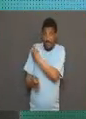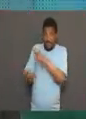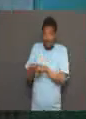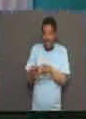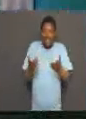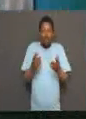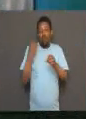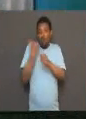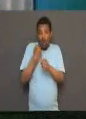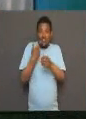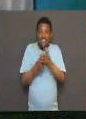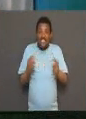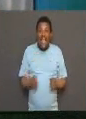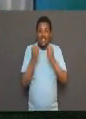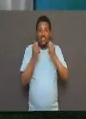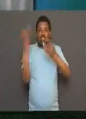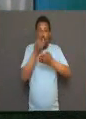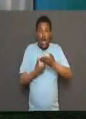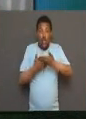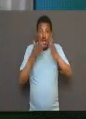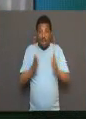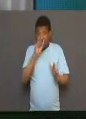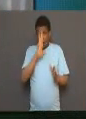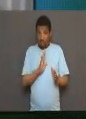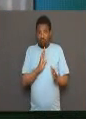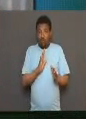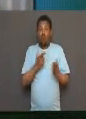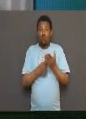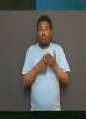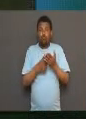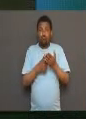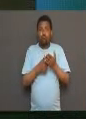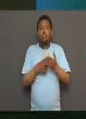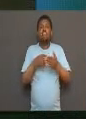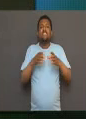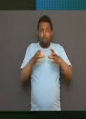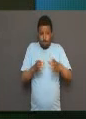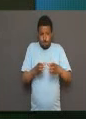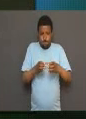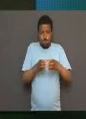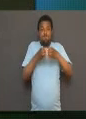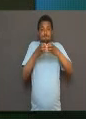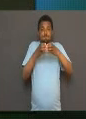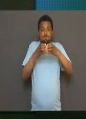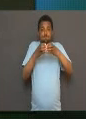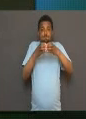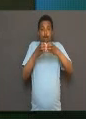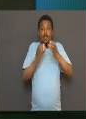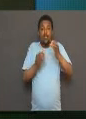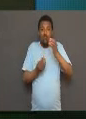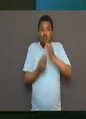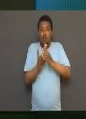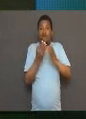projection. To perform this technique, cartographers would wrap a